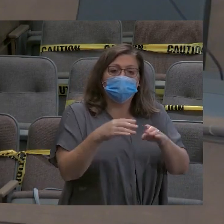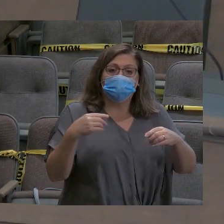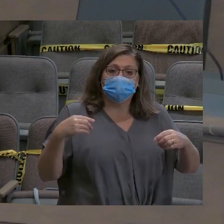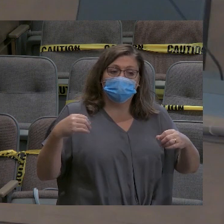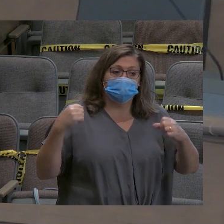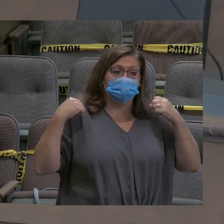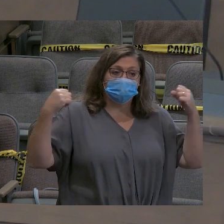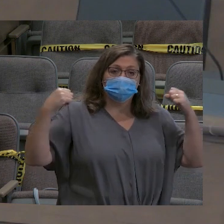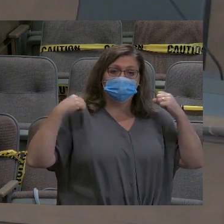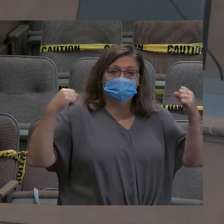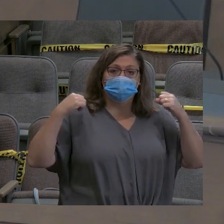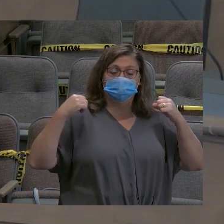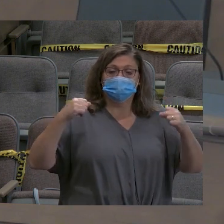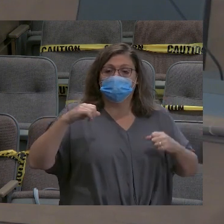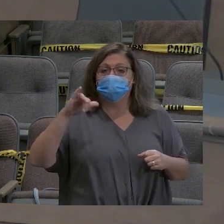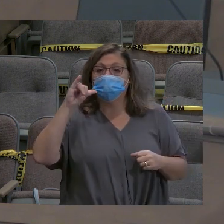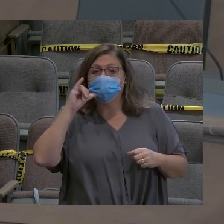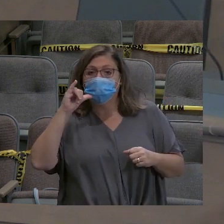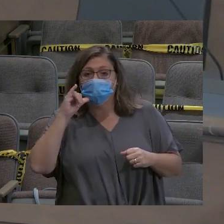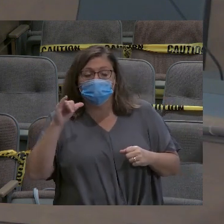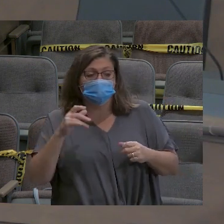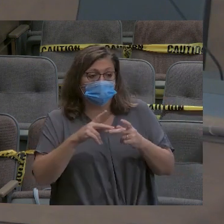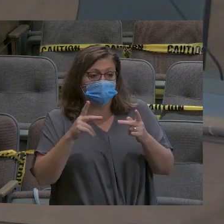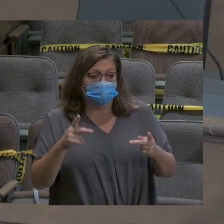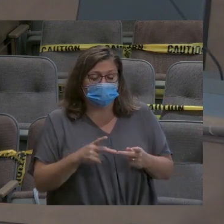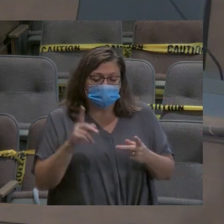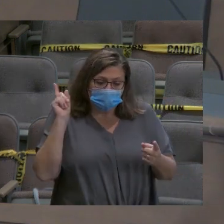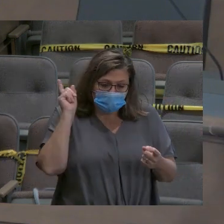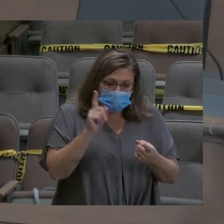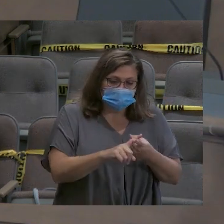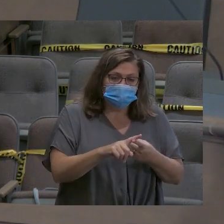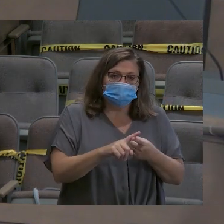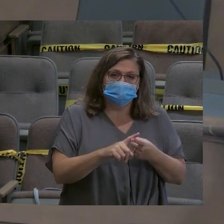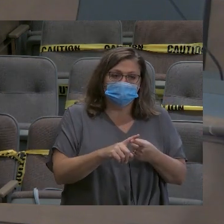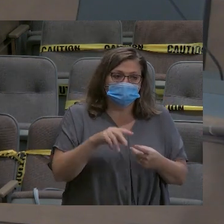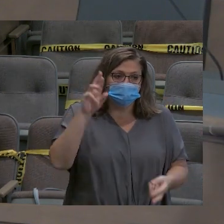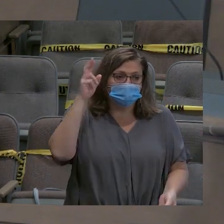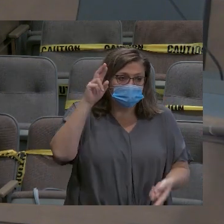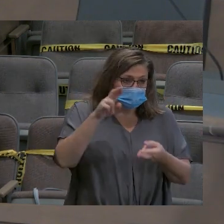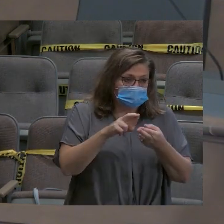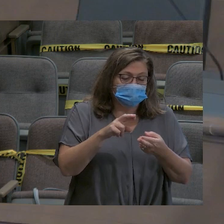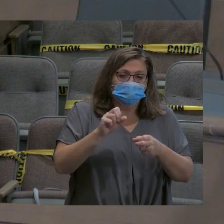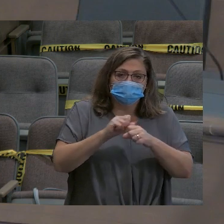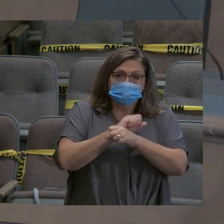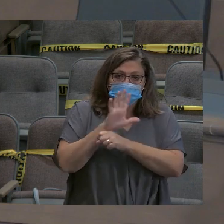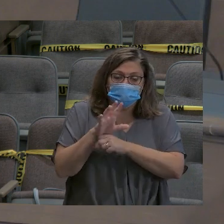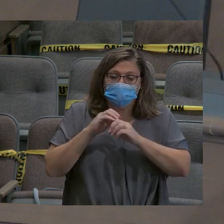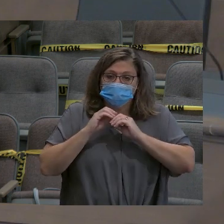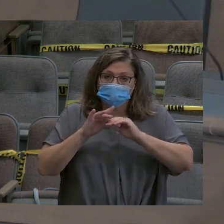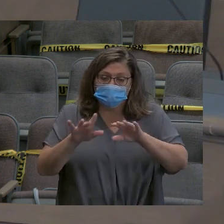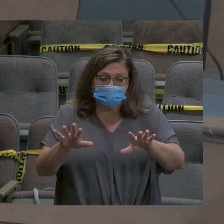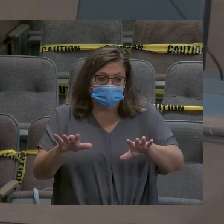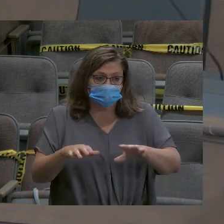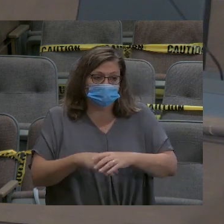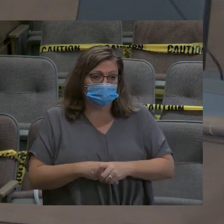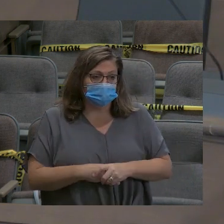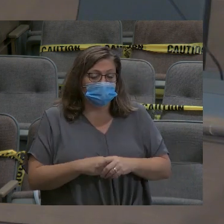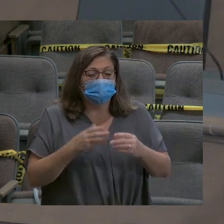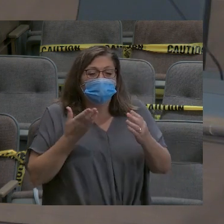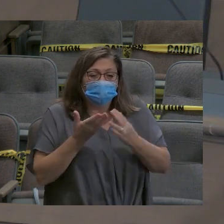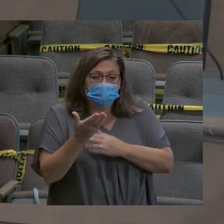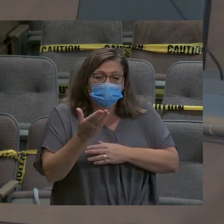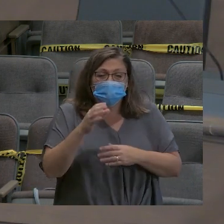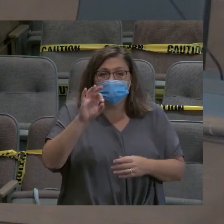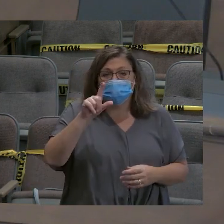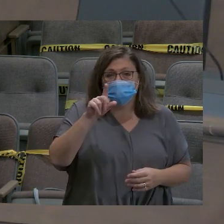gyms, closing nightclubs and bars until we get a handle, or at least through the flu season. And so what we might